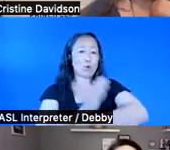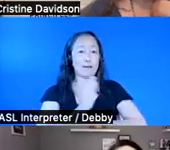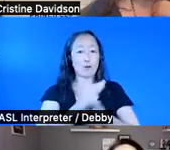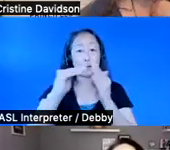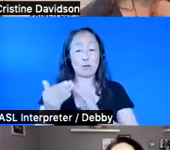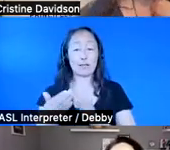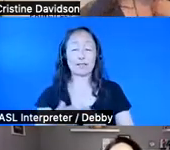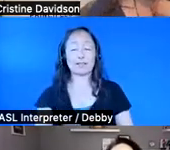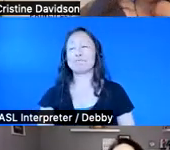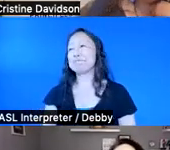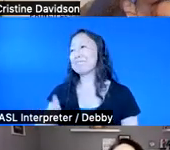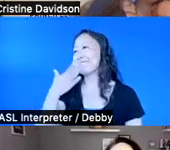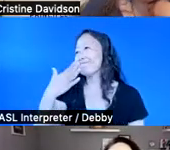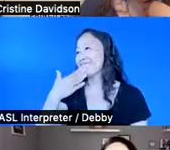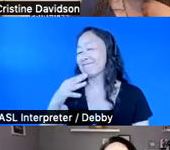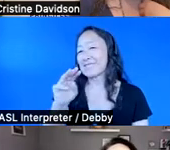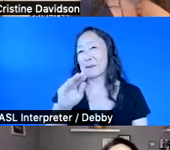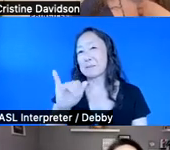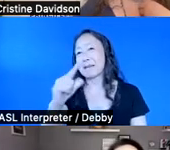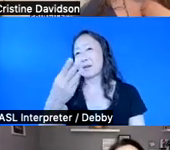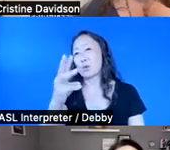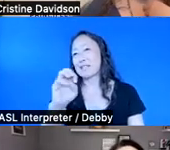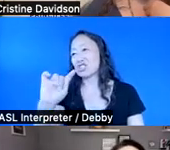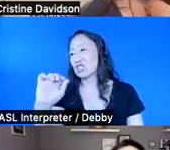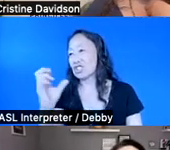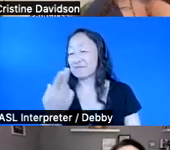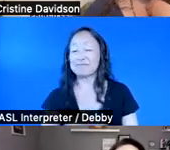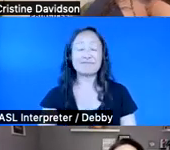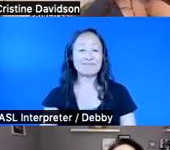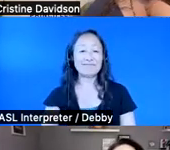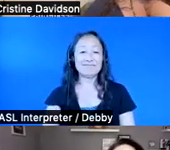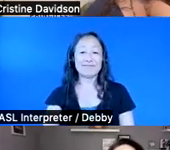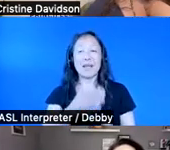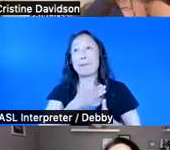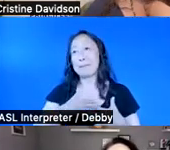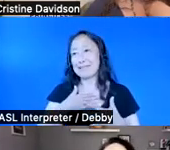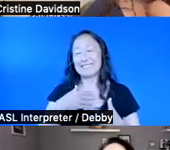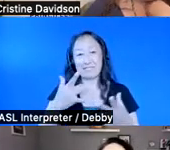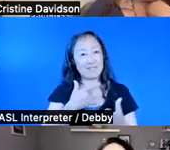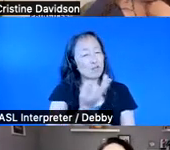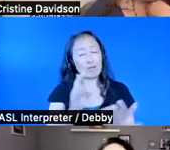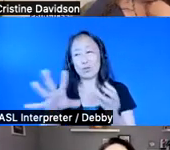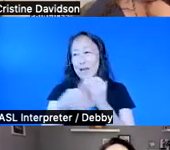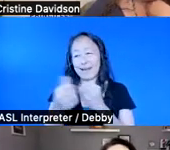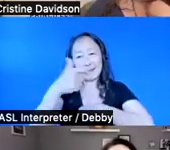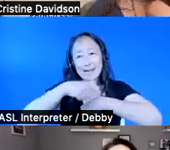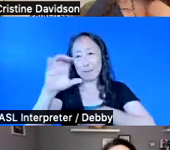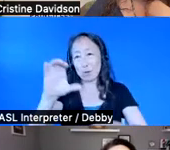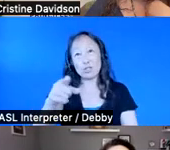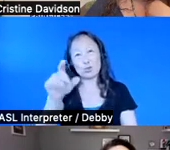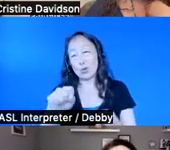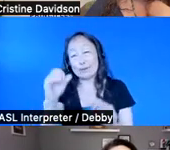in at any time. You know, you could probably do all these modules in your sleep. And I certainly don't